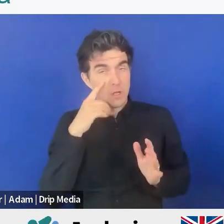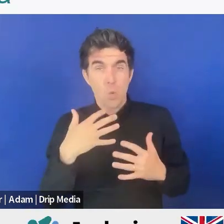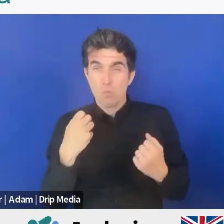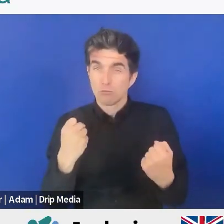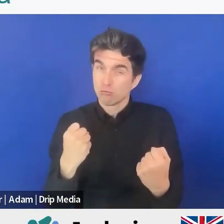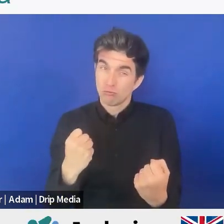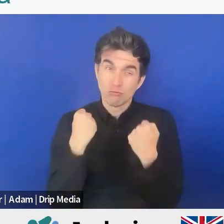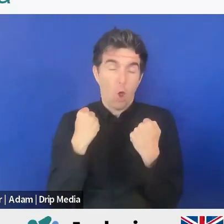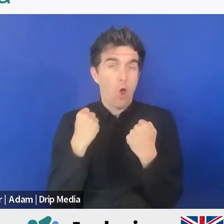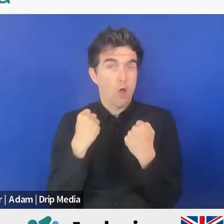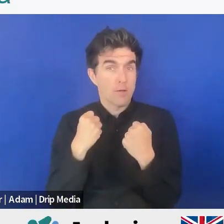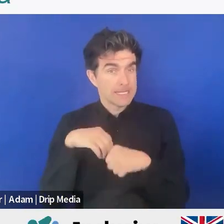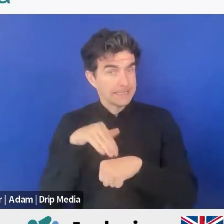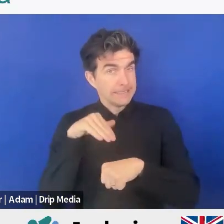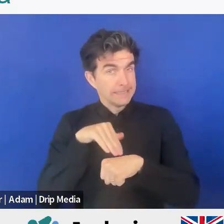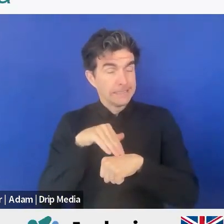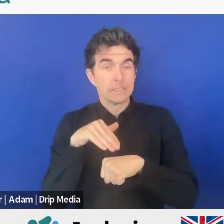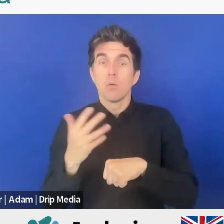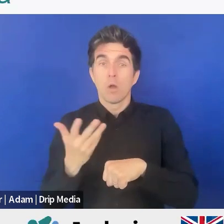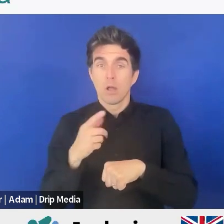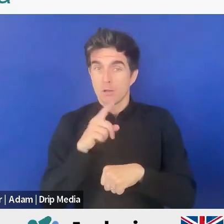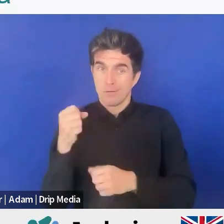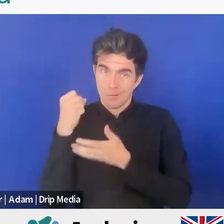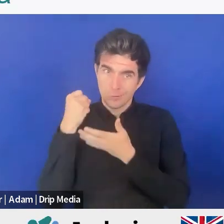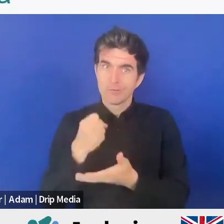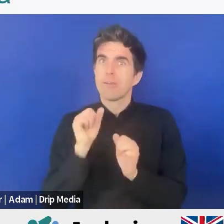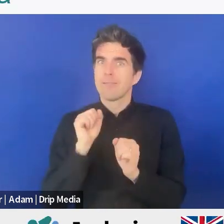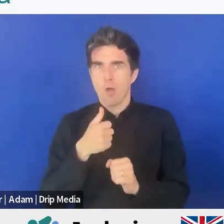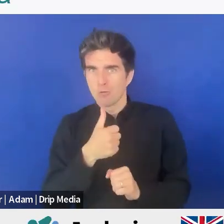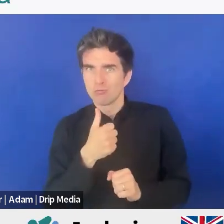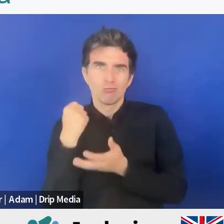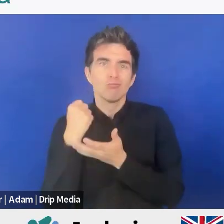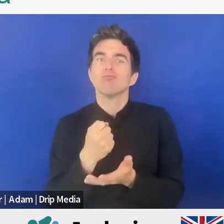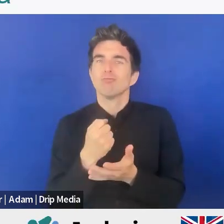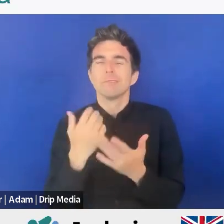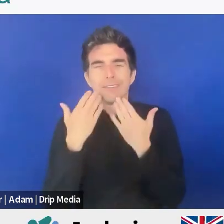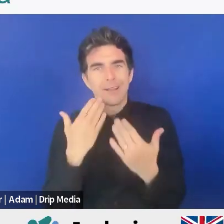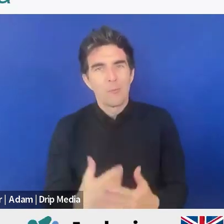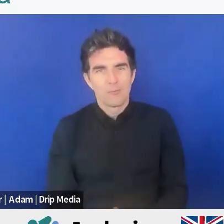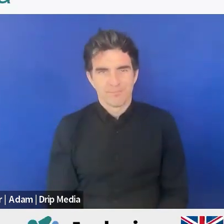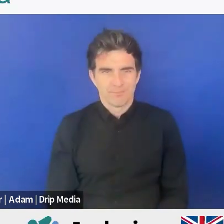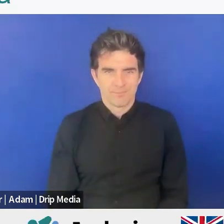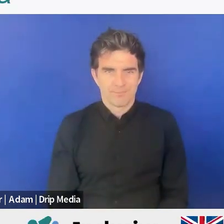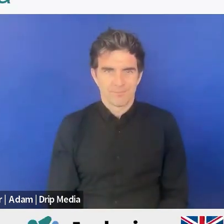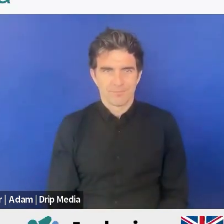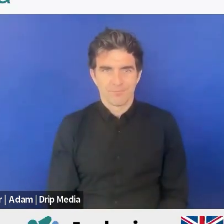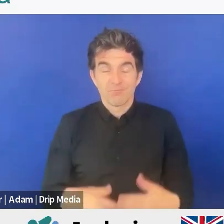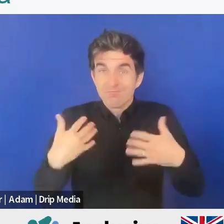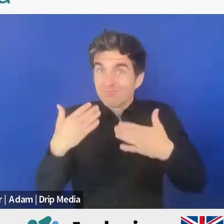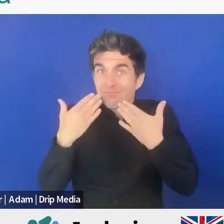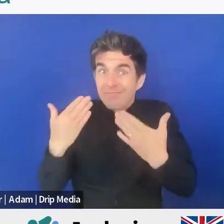the strongest argument that donors to collaborate with OPDs. Thank you. Thank you so much, Pramila.